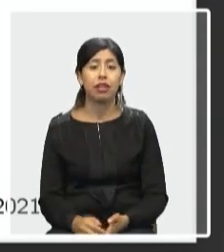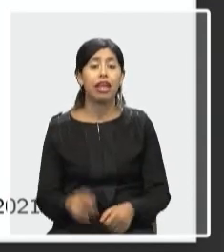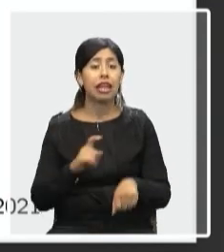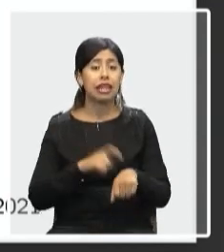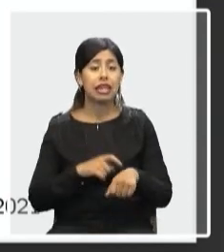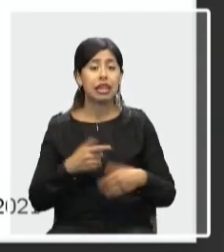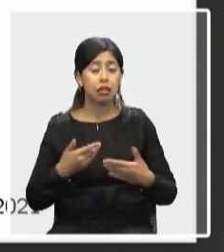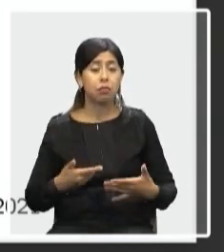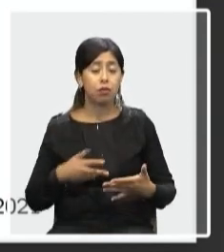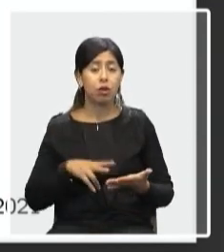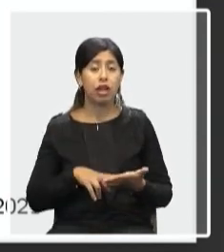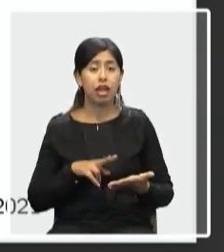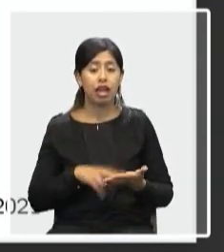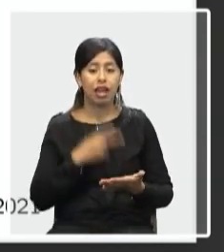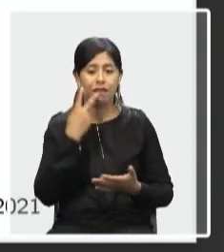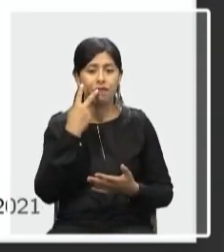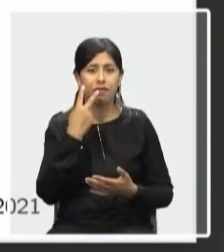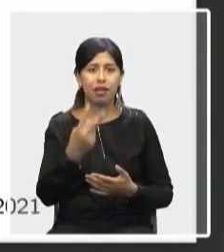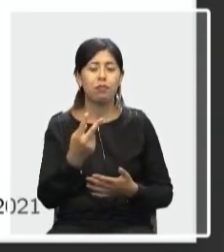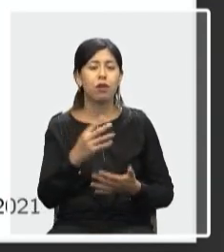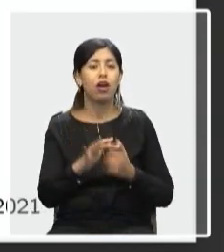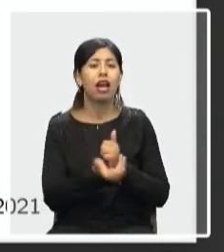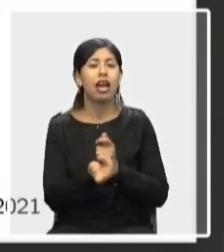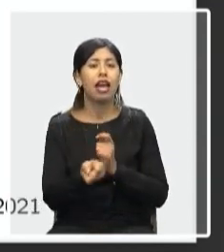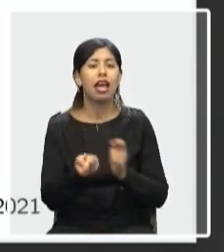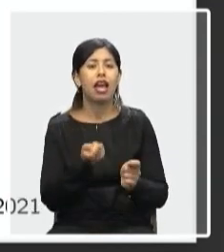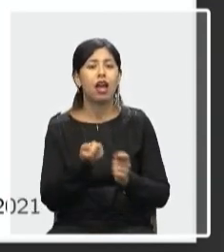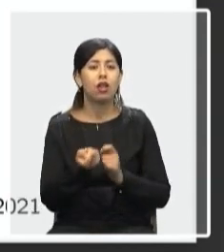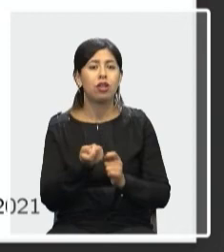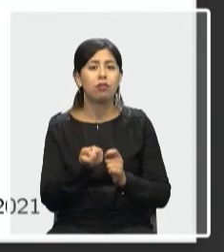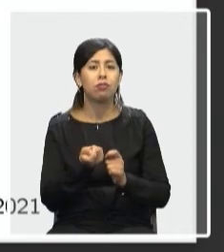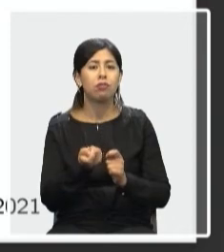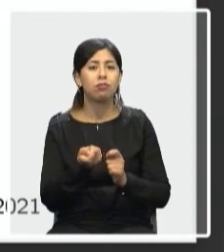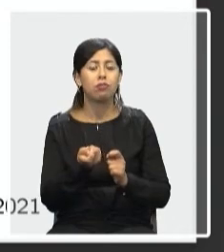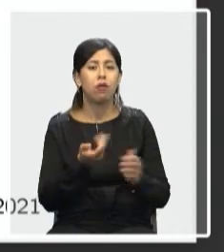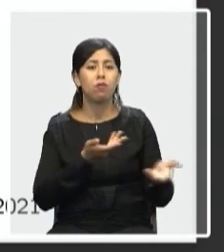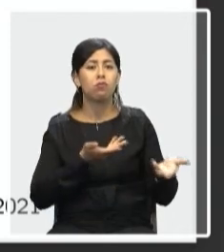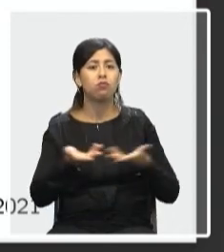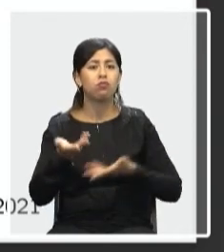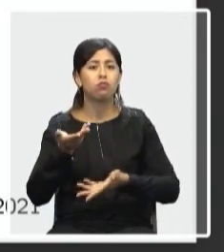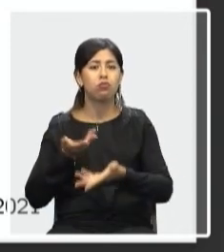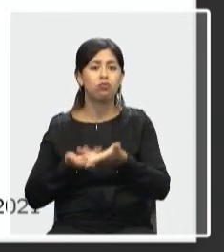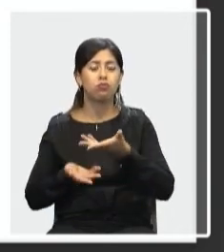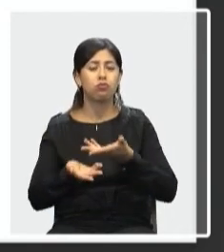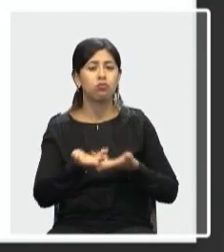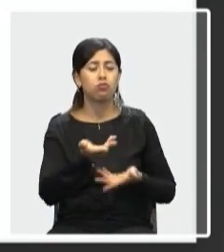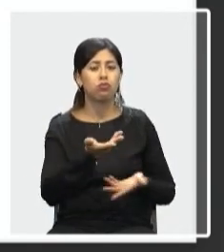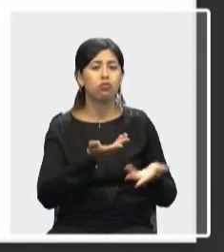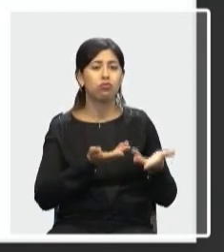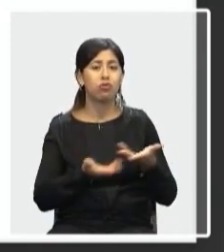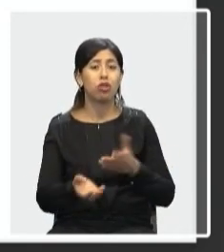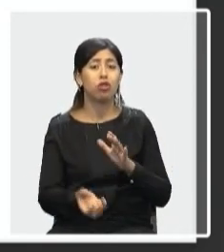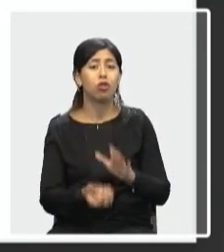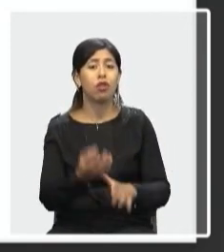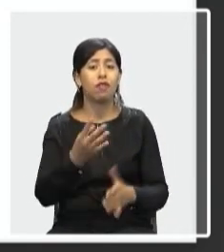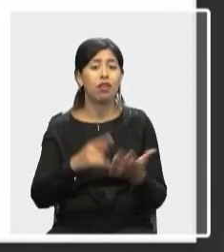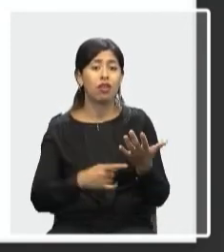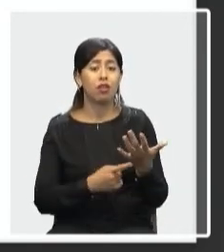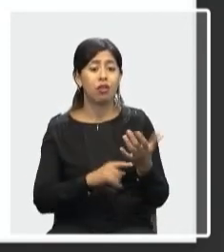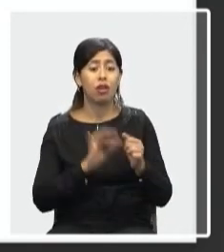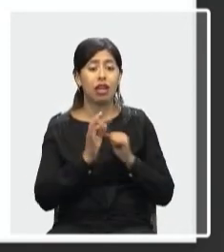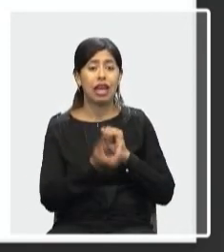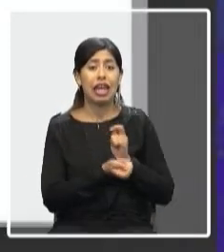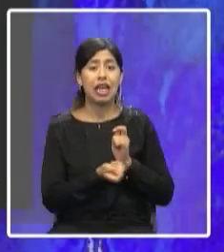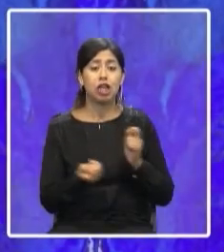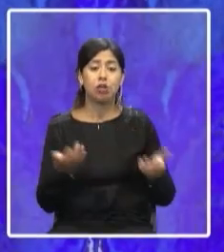Economics interacts with technology to shape the direction of innovation and the way that we work. So let me conclude. We're not running